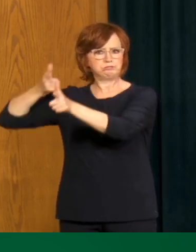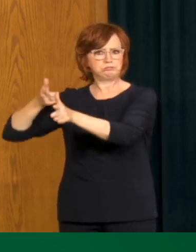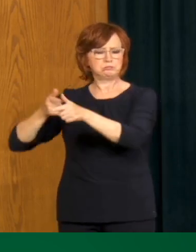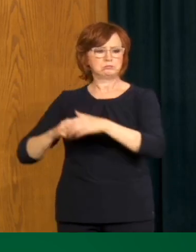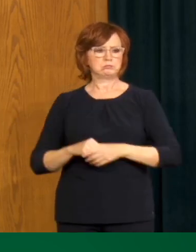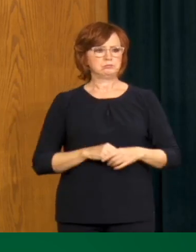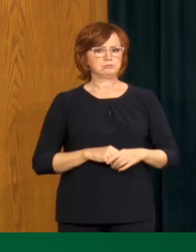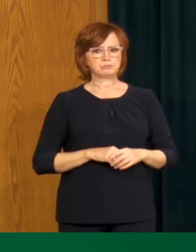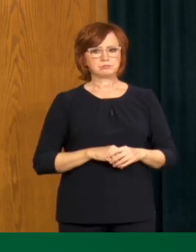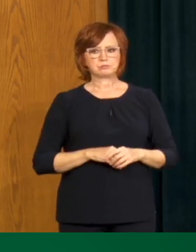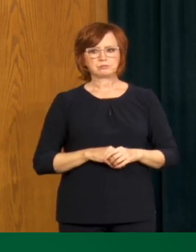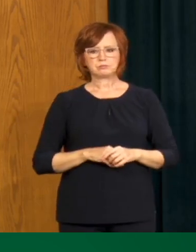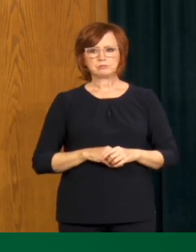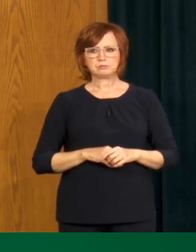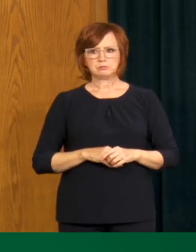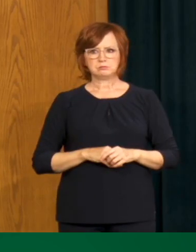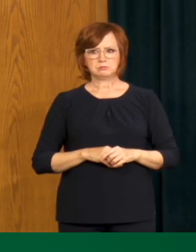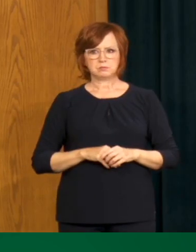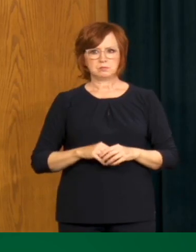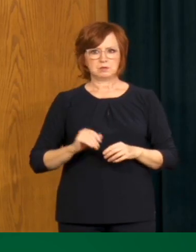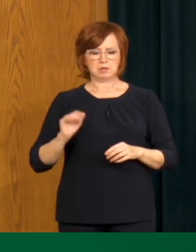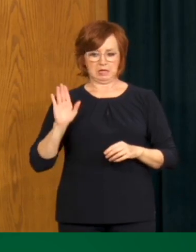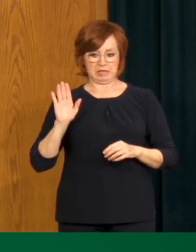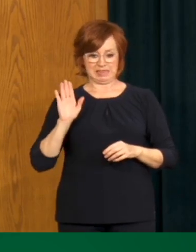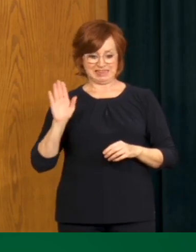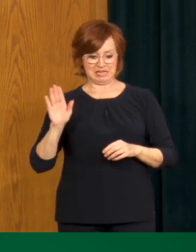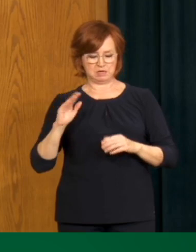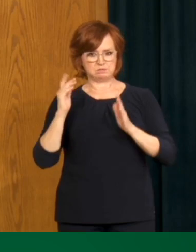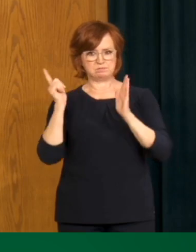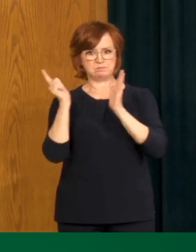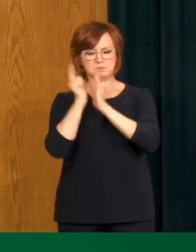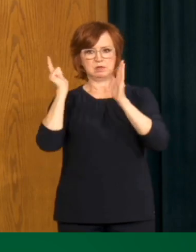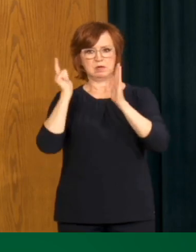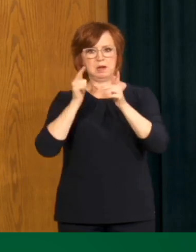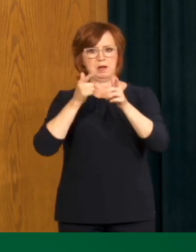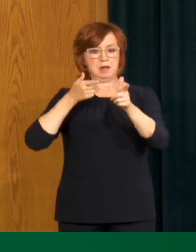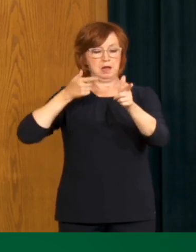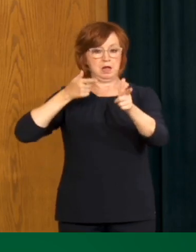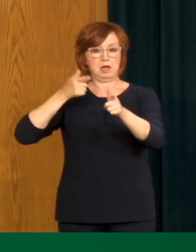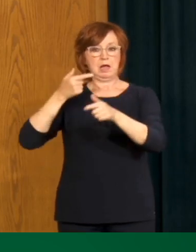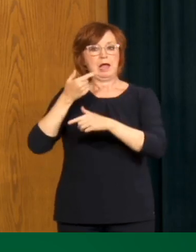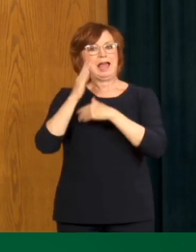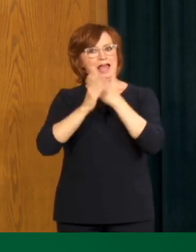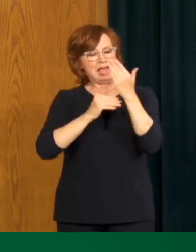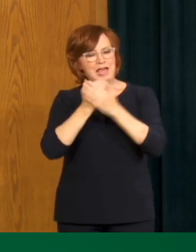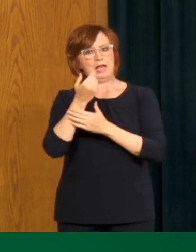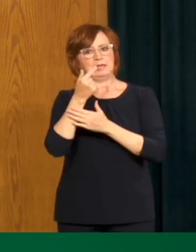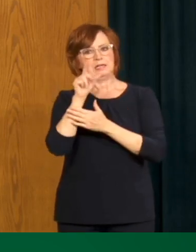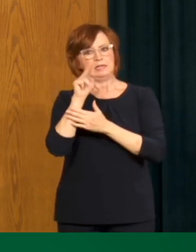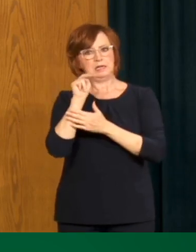whether that fits into your autonomy push, like some of the other firearms moves